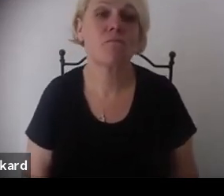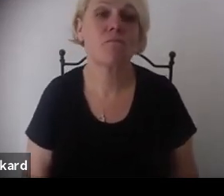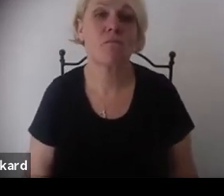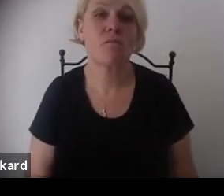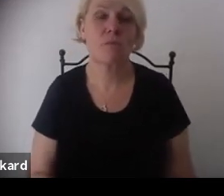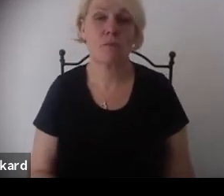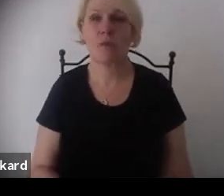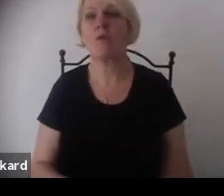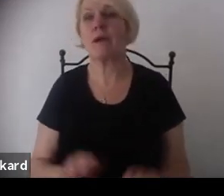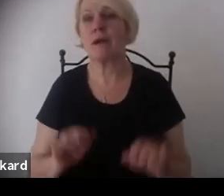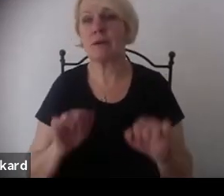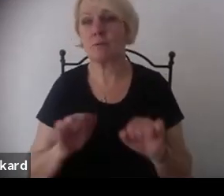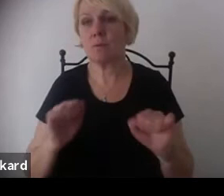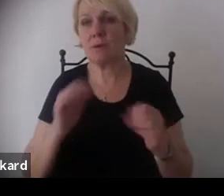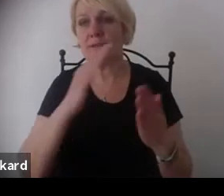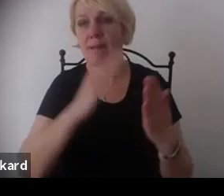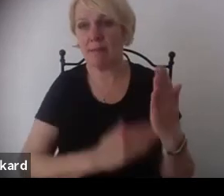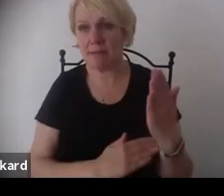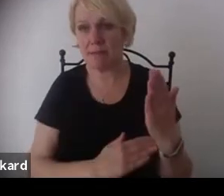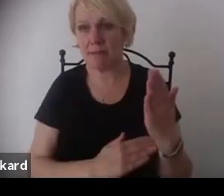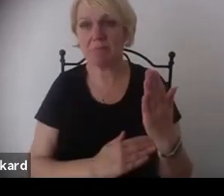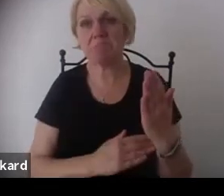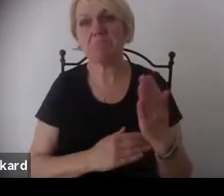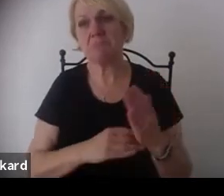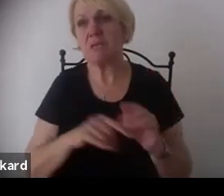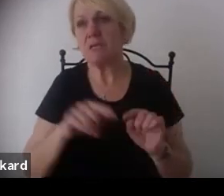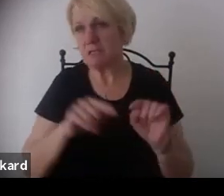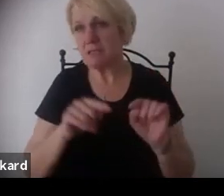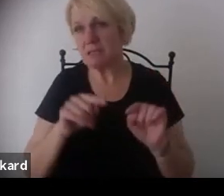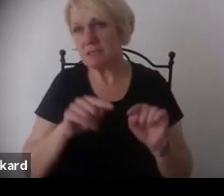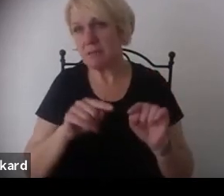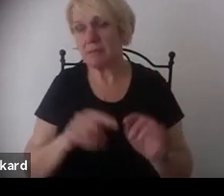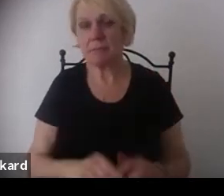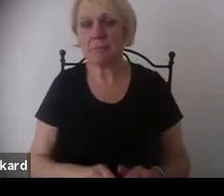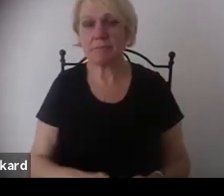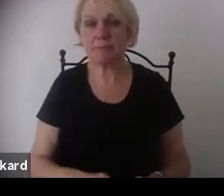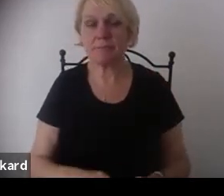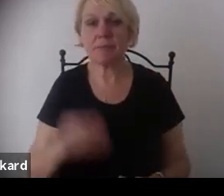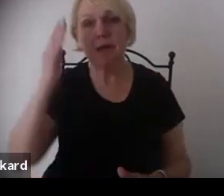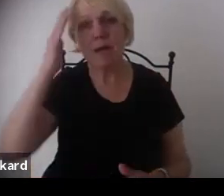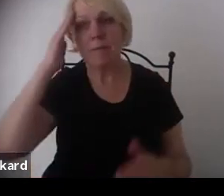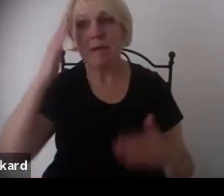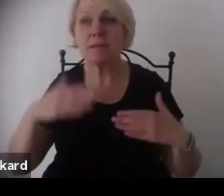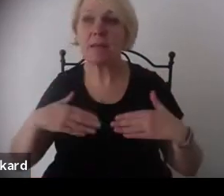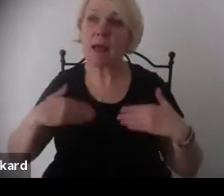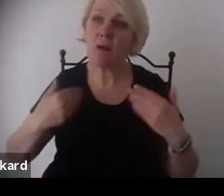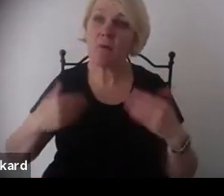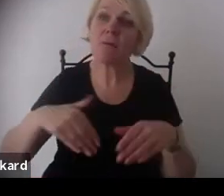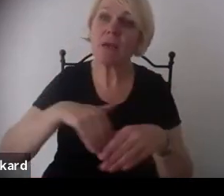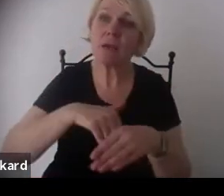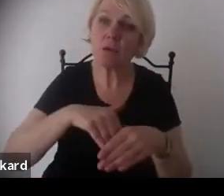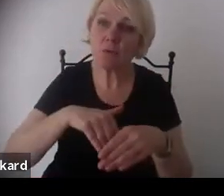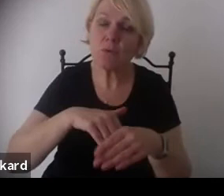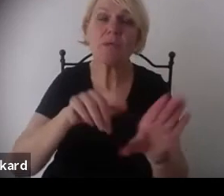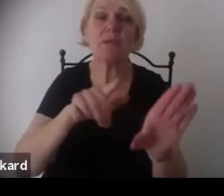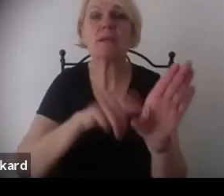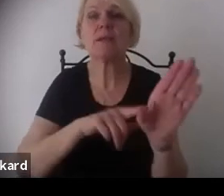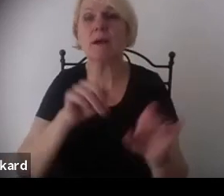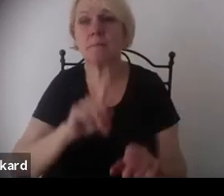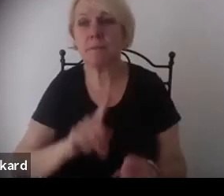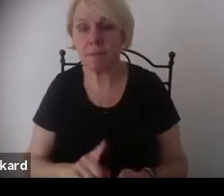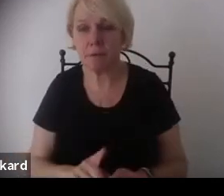days, I think more or less they remain the same. The mental health services, including services for younger